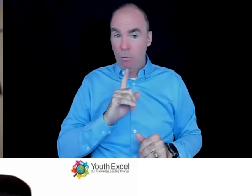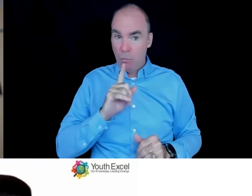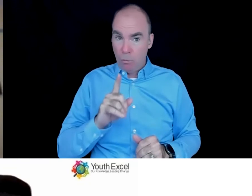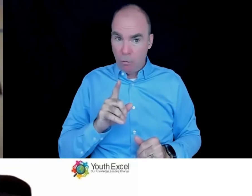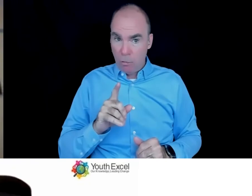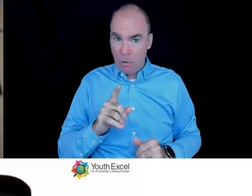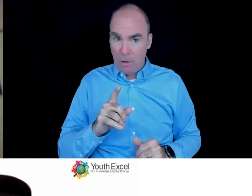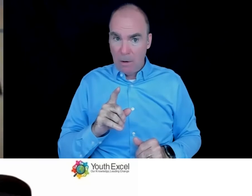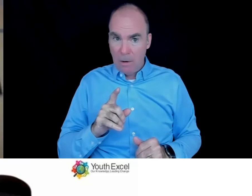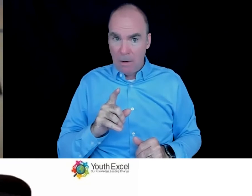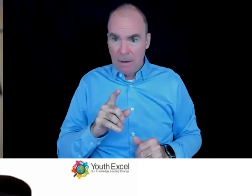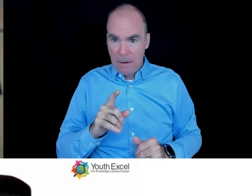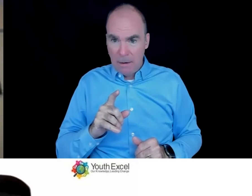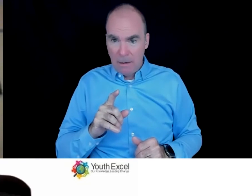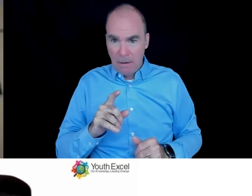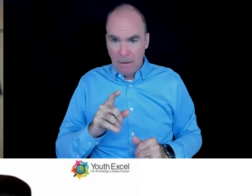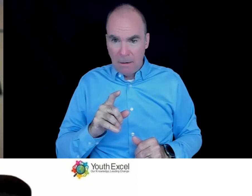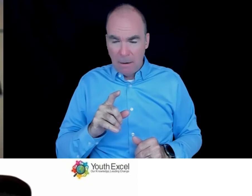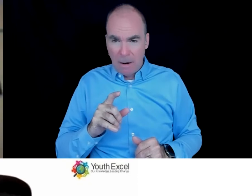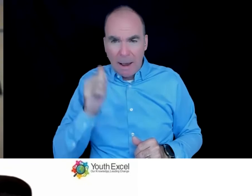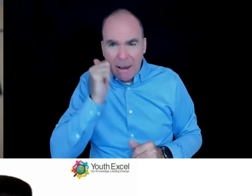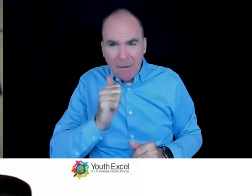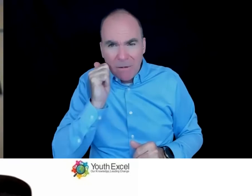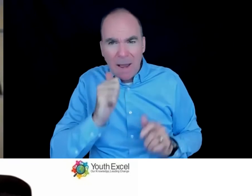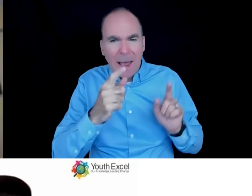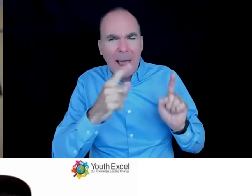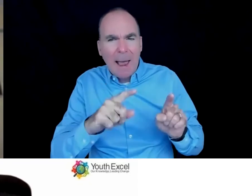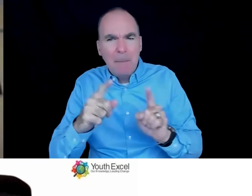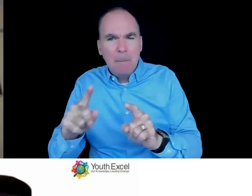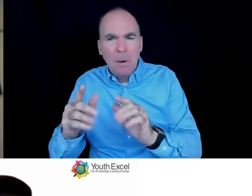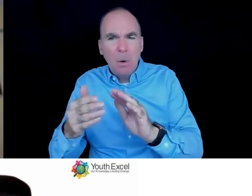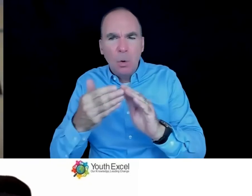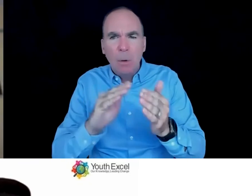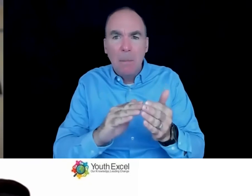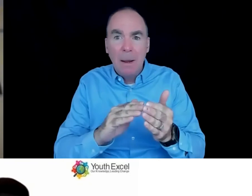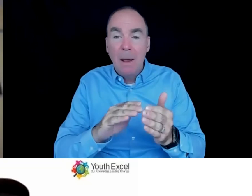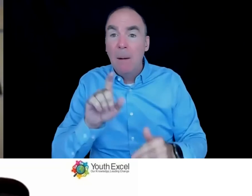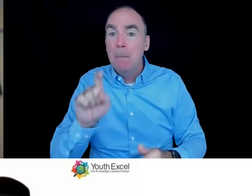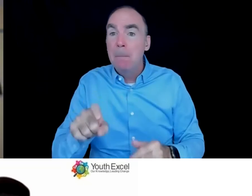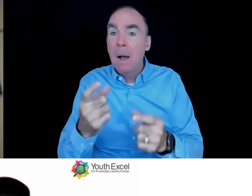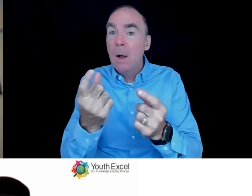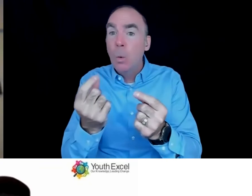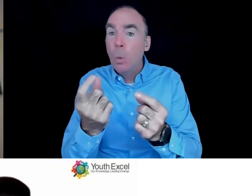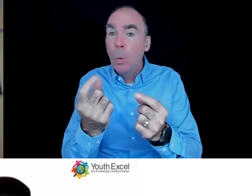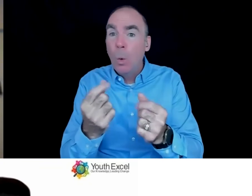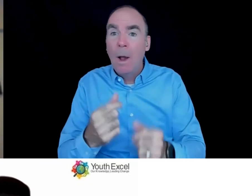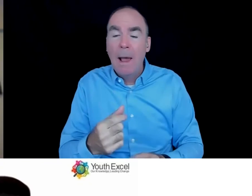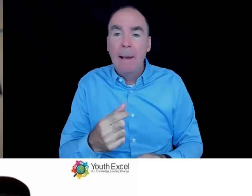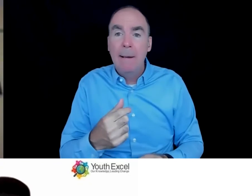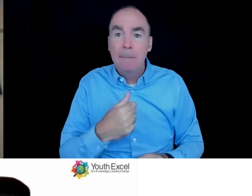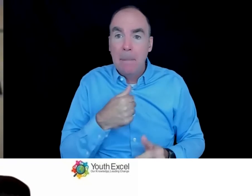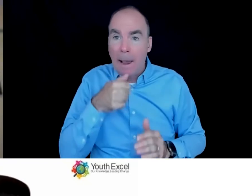terms of what happens daily within our community setups, you need to expose yourselves to the rural demographics. That was